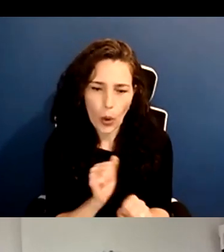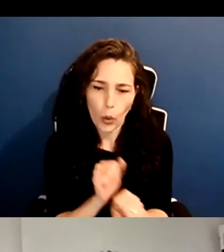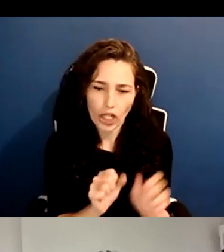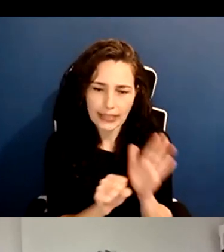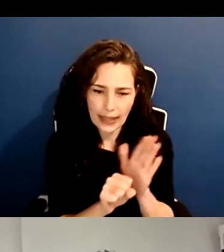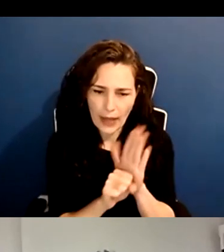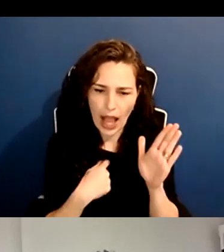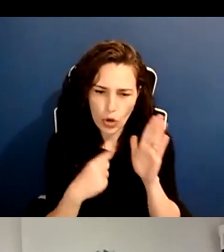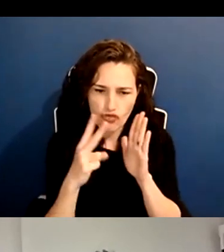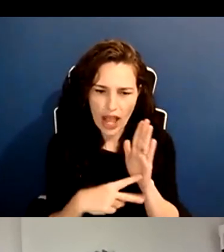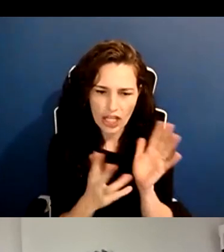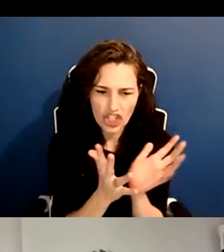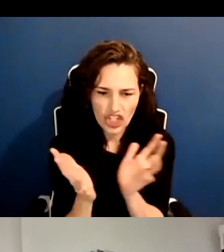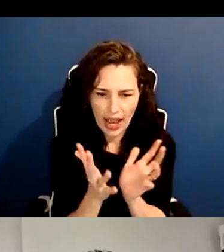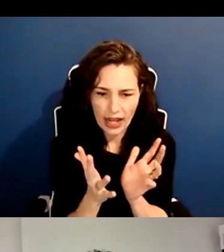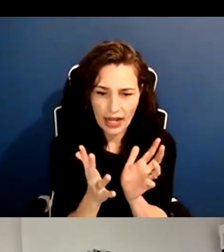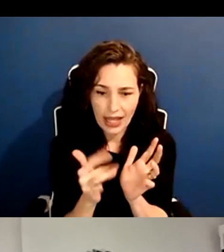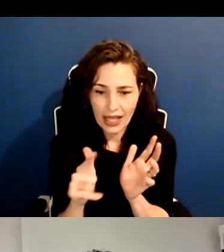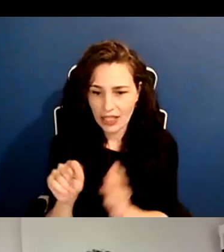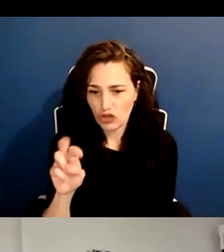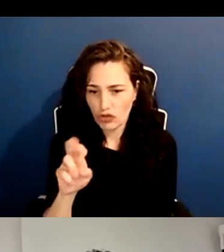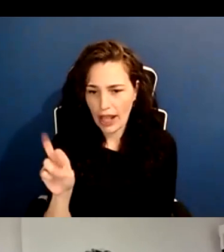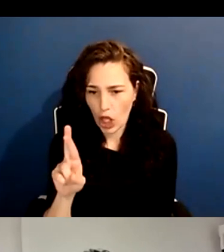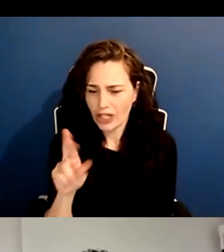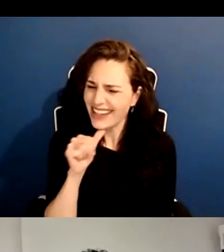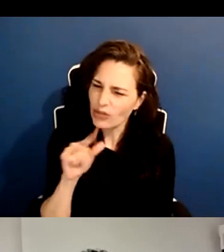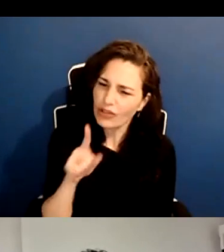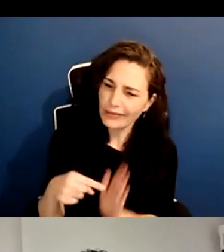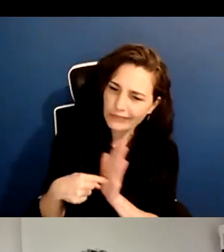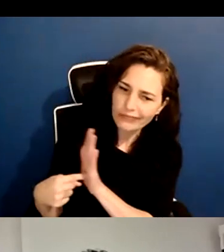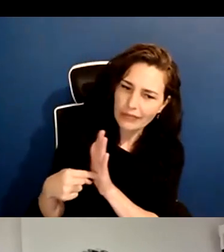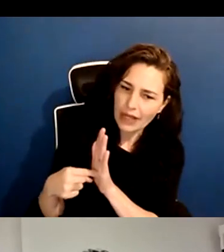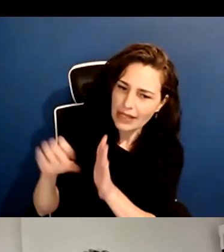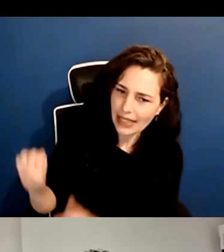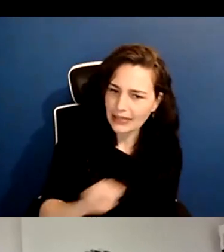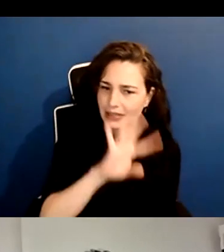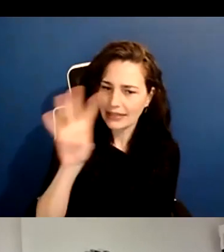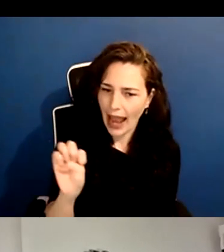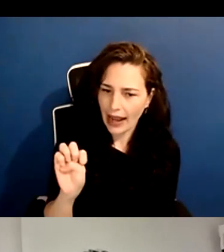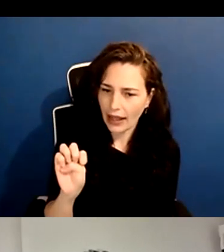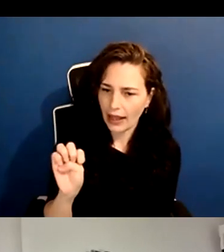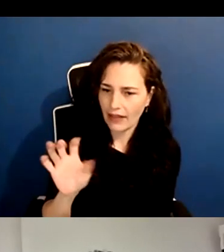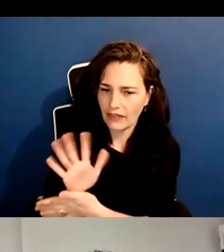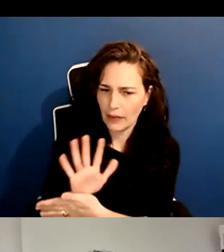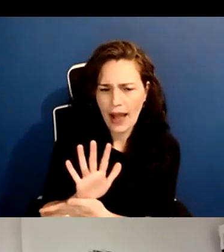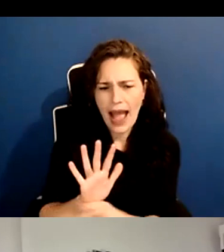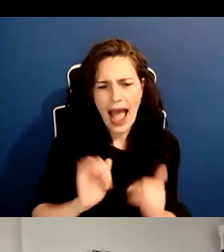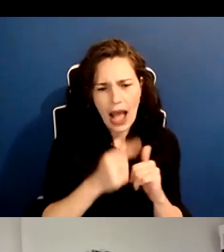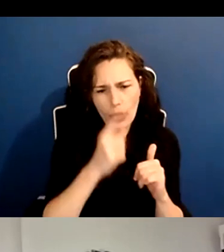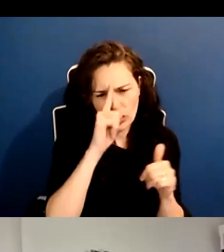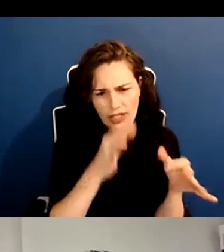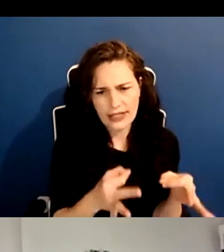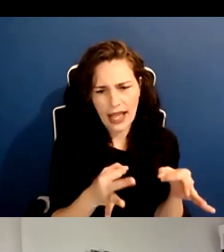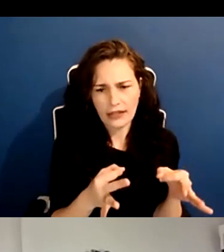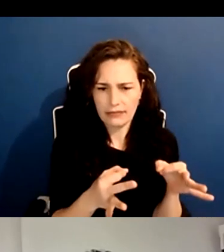chat that this trailer does not depict the style of the film. How did you choose how to represent the film? What went into the choice of creating a